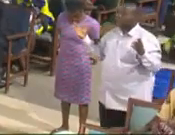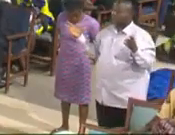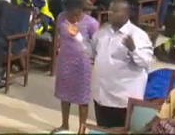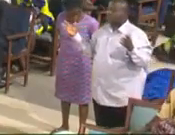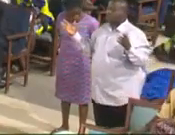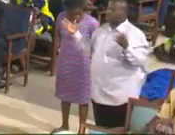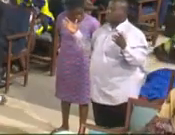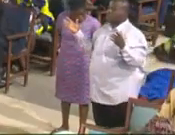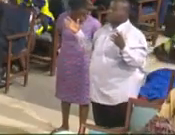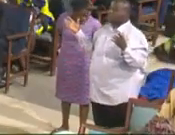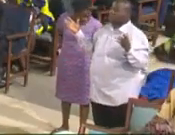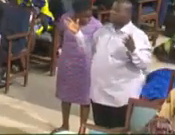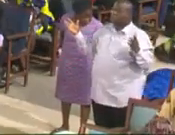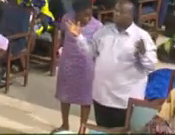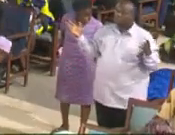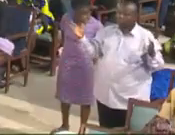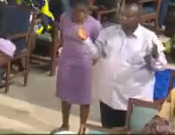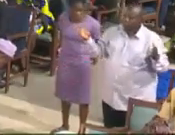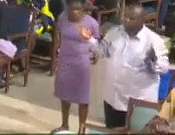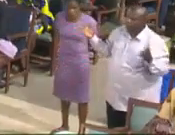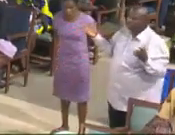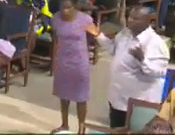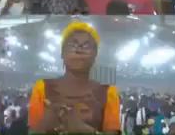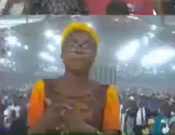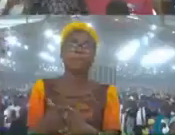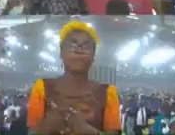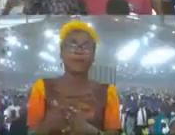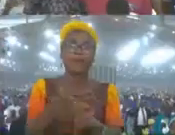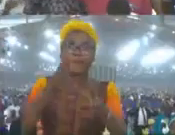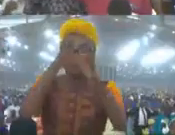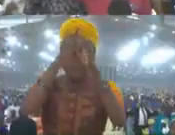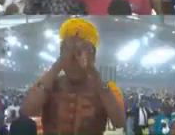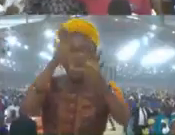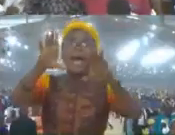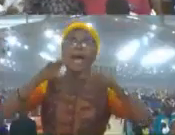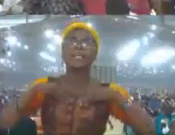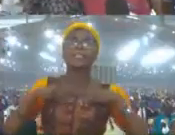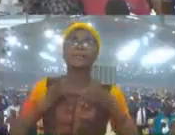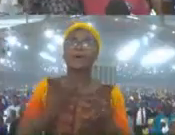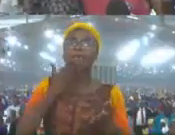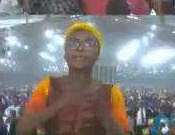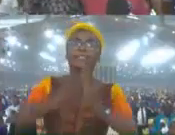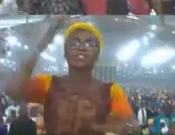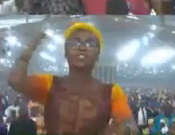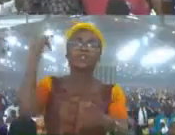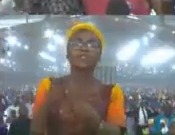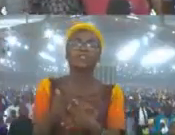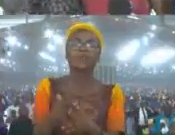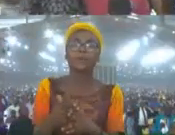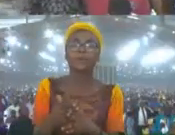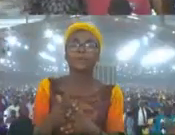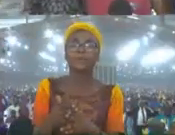risen again. So, Father, accept our thanks in Jesus' name.